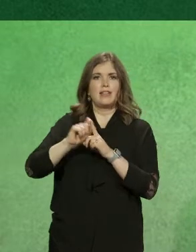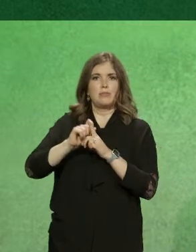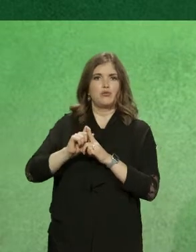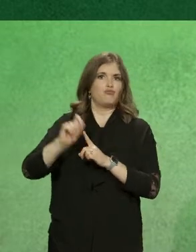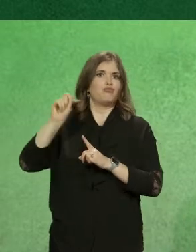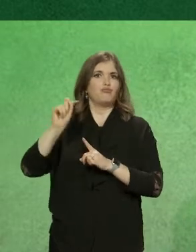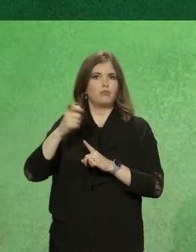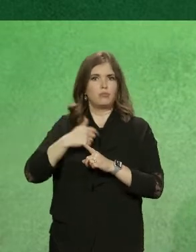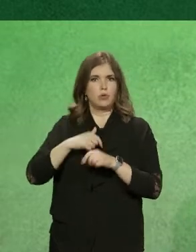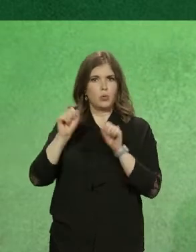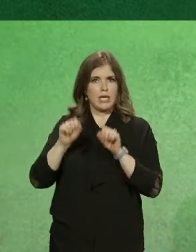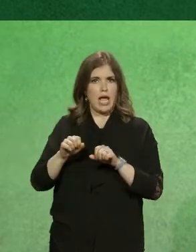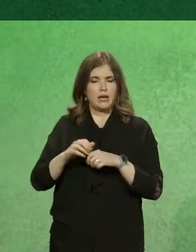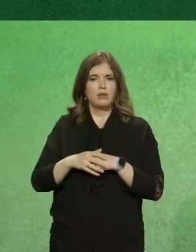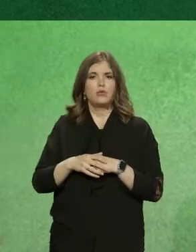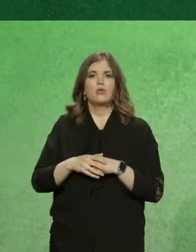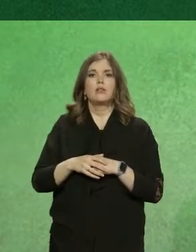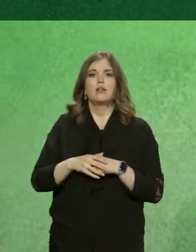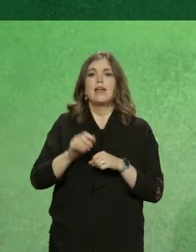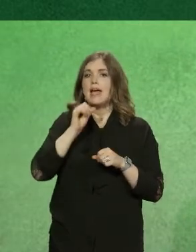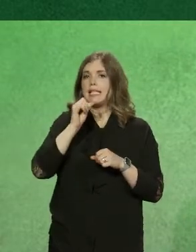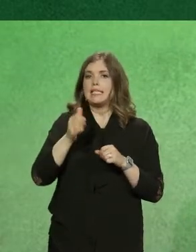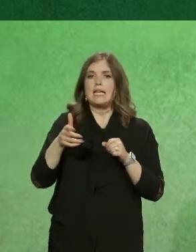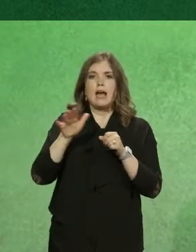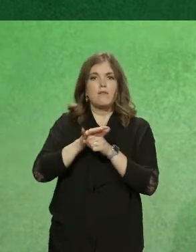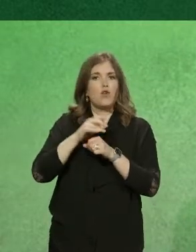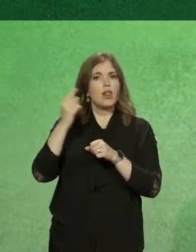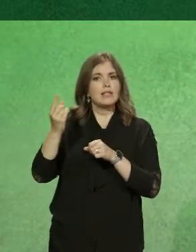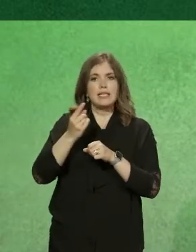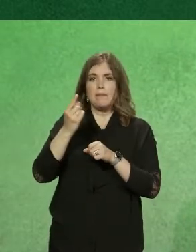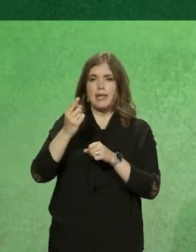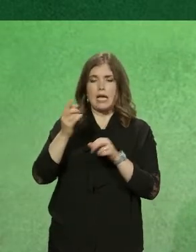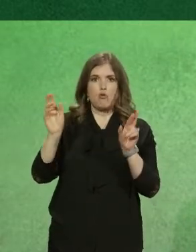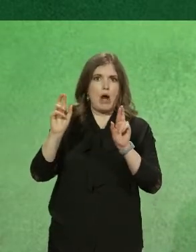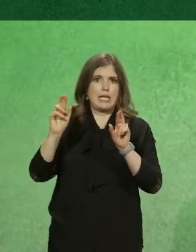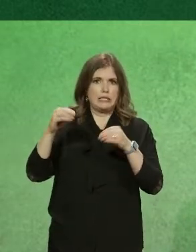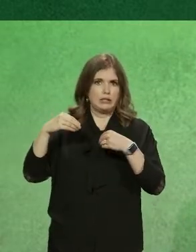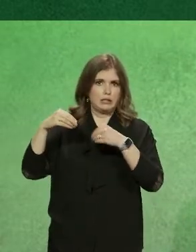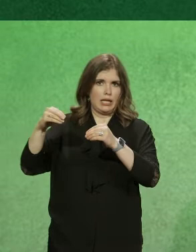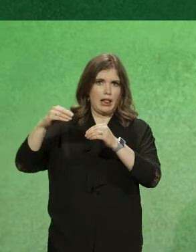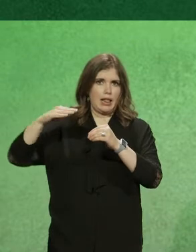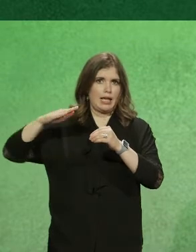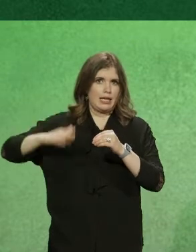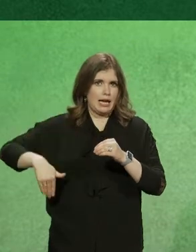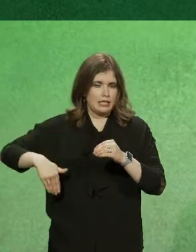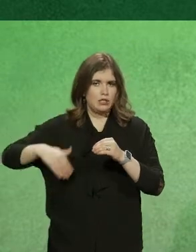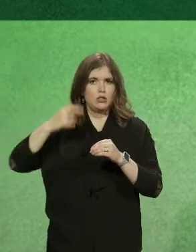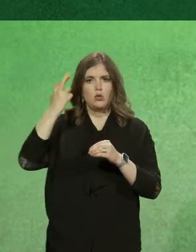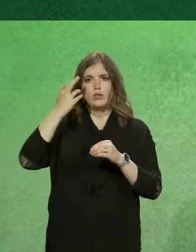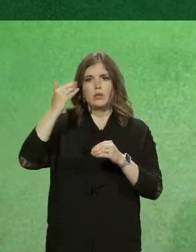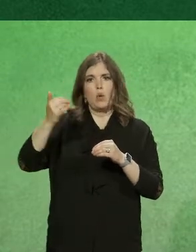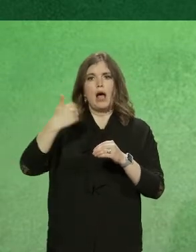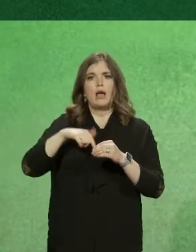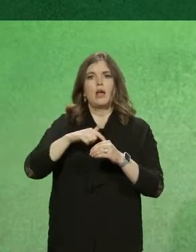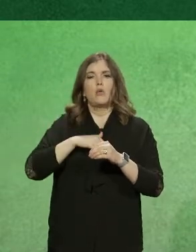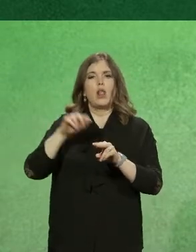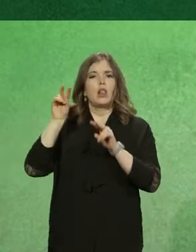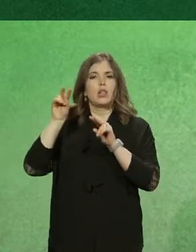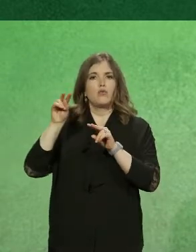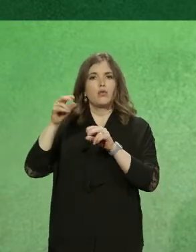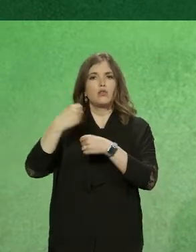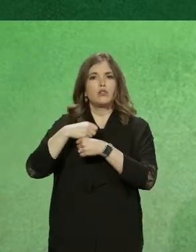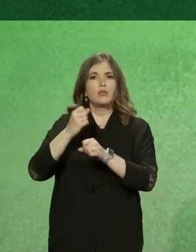not fully something that we can now take out to the market and market. It is the reason we are looking forward to making